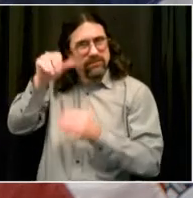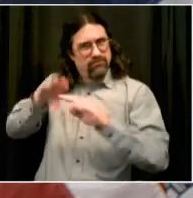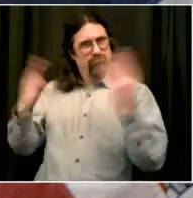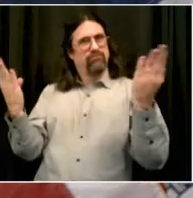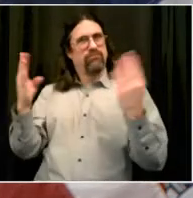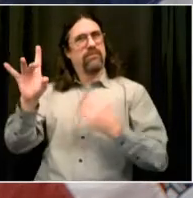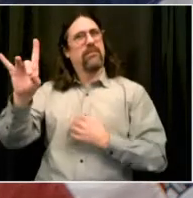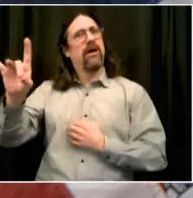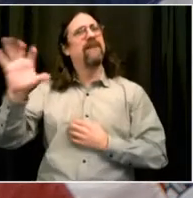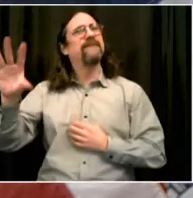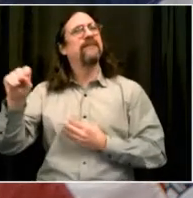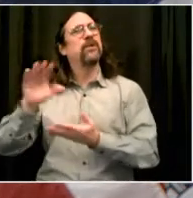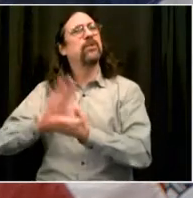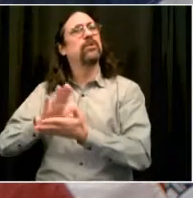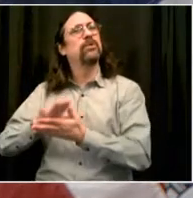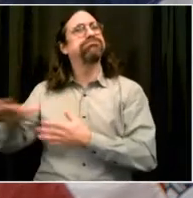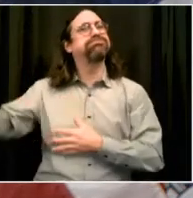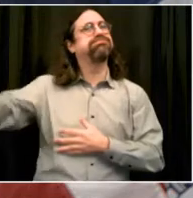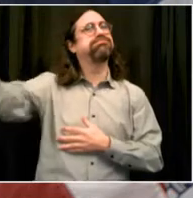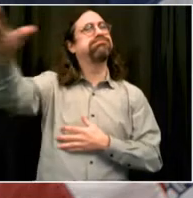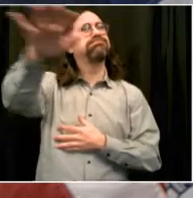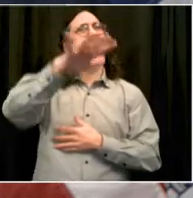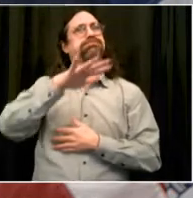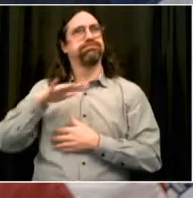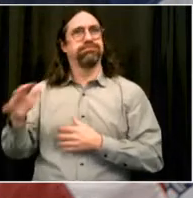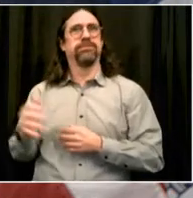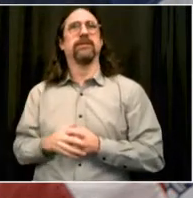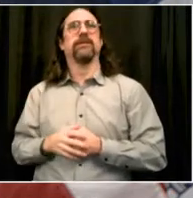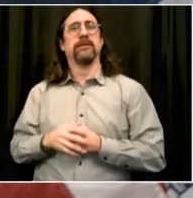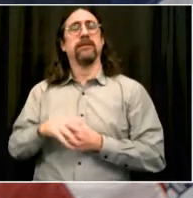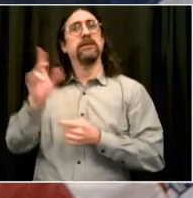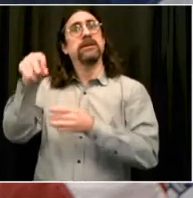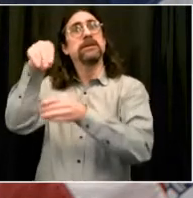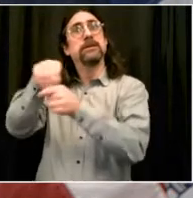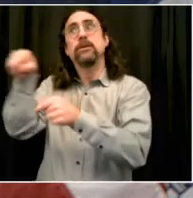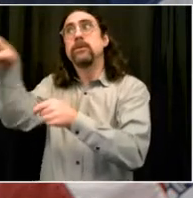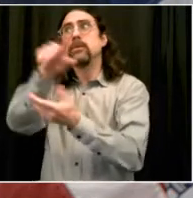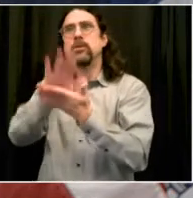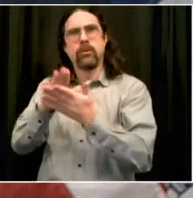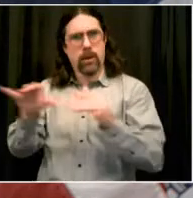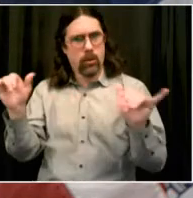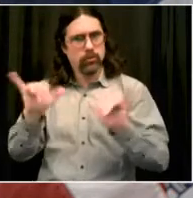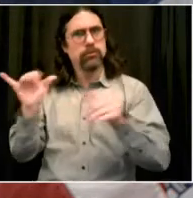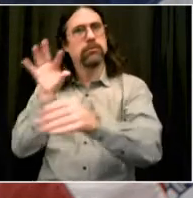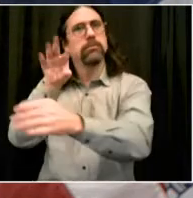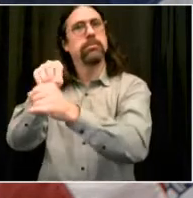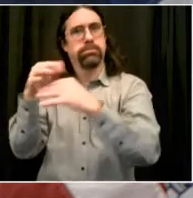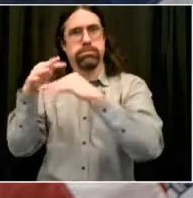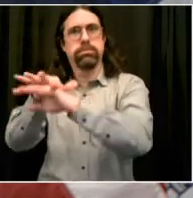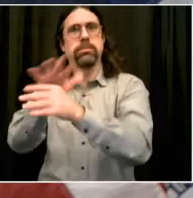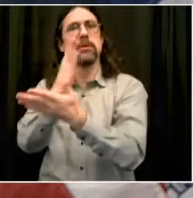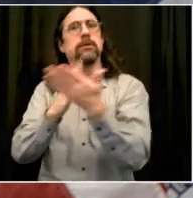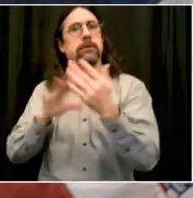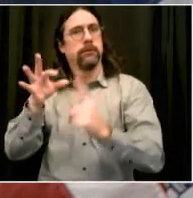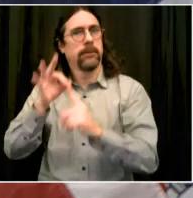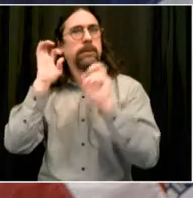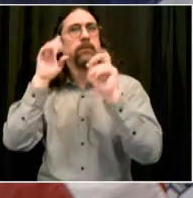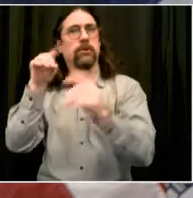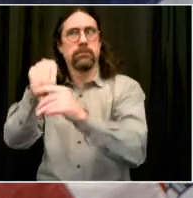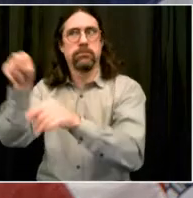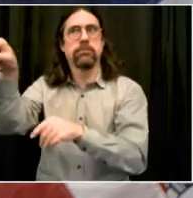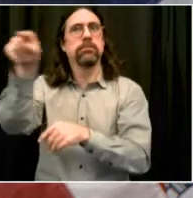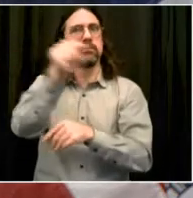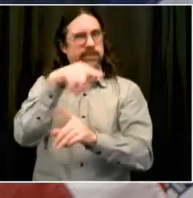need to keep seeking additional solutions. We're going to have more to say on that soon. Definitely want to get help to them. It's